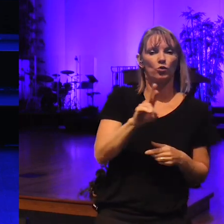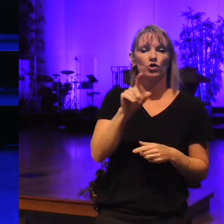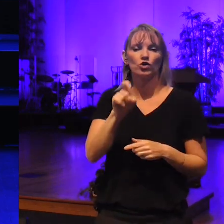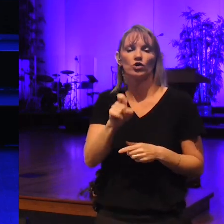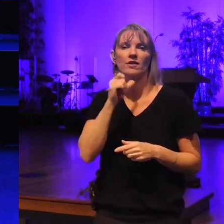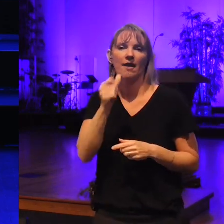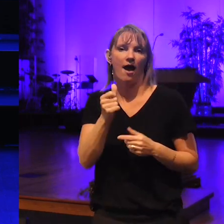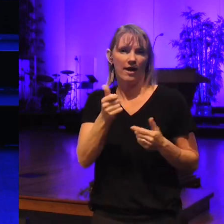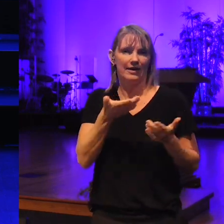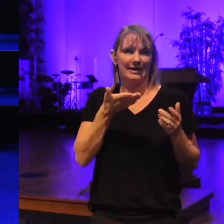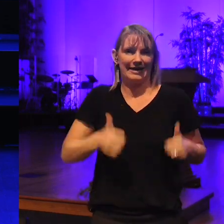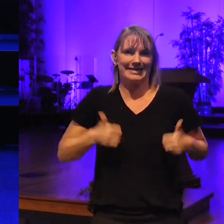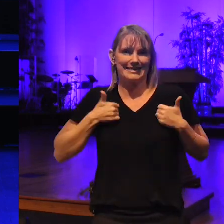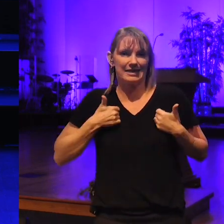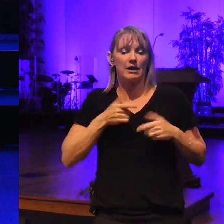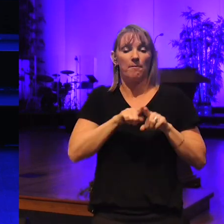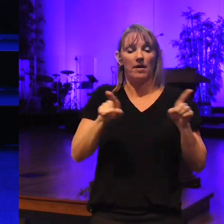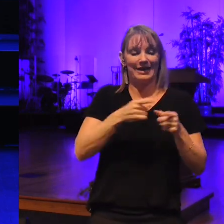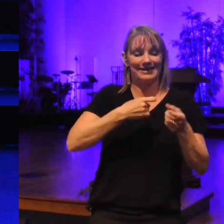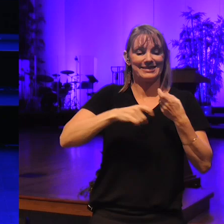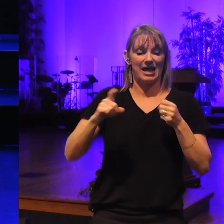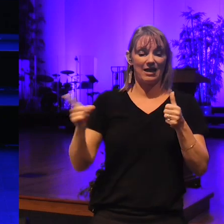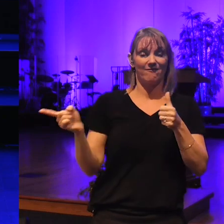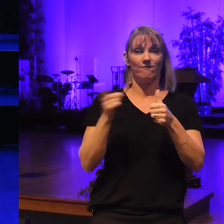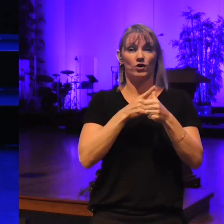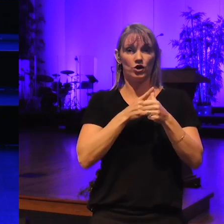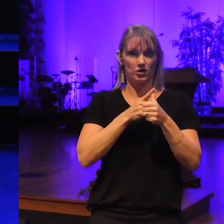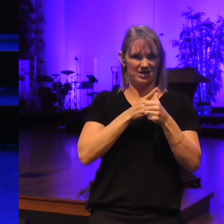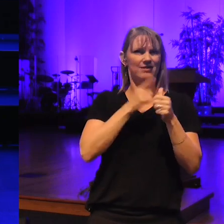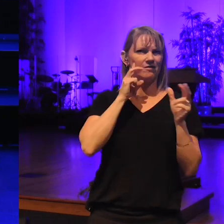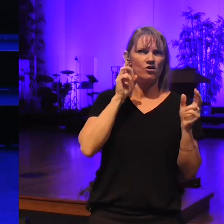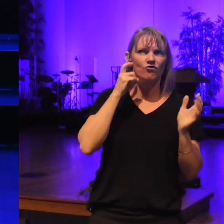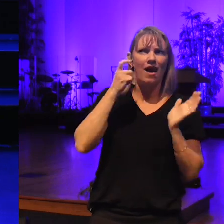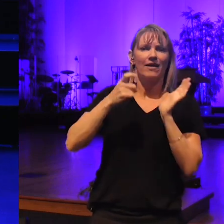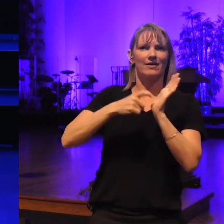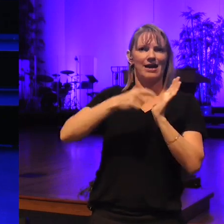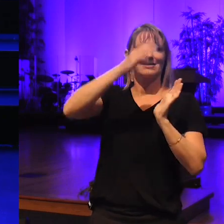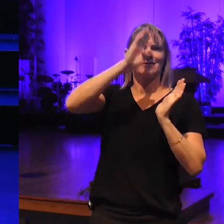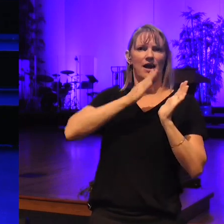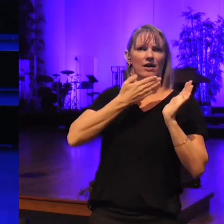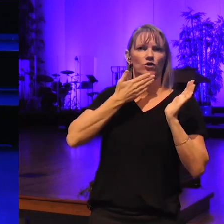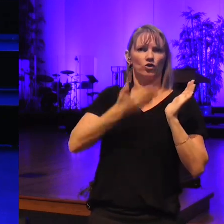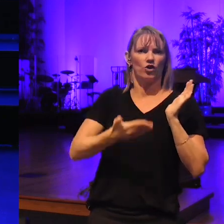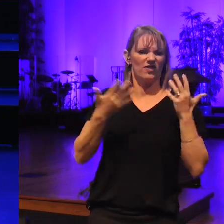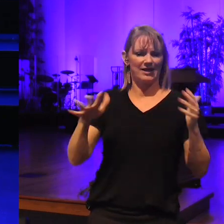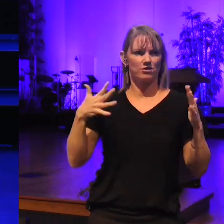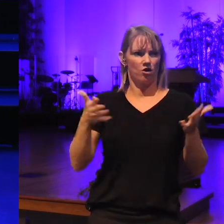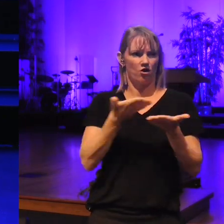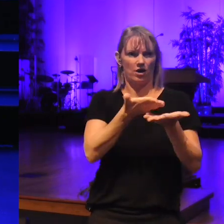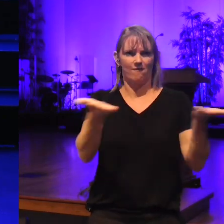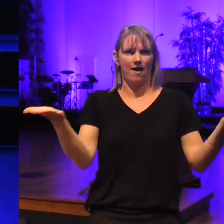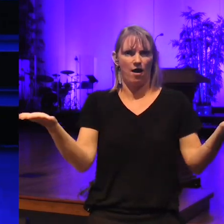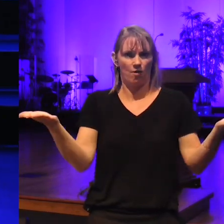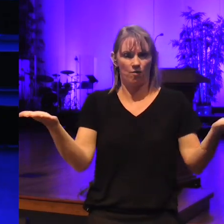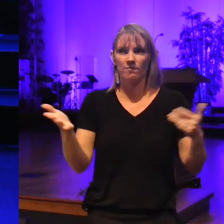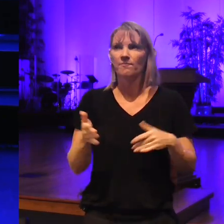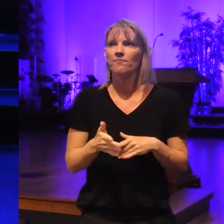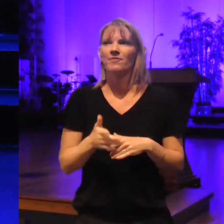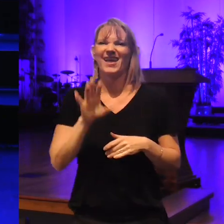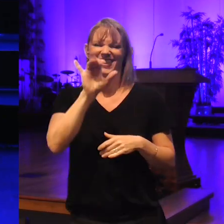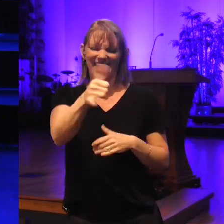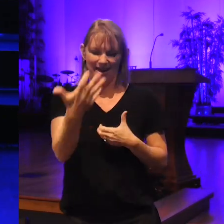be, but seek ye first to behold the good of God which already is. This